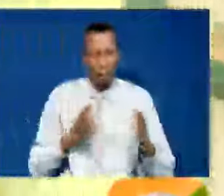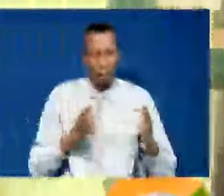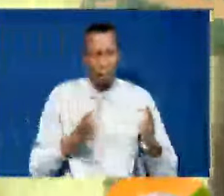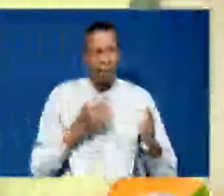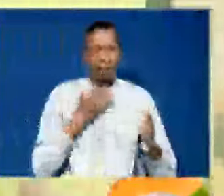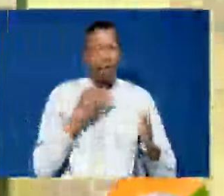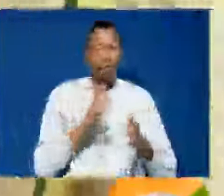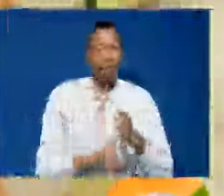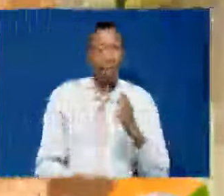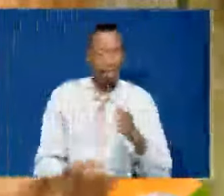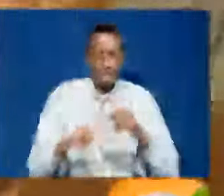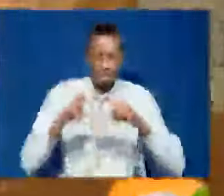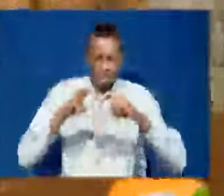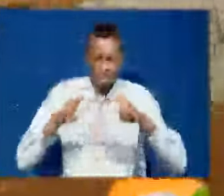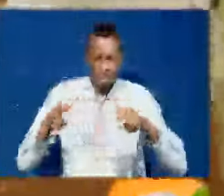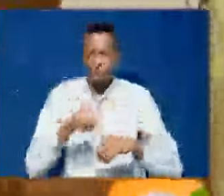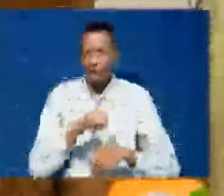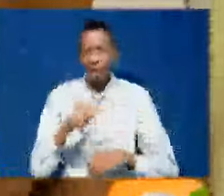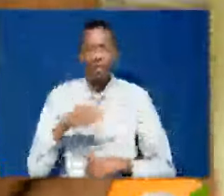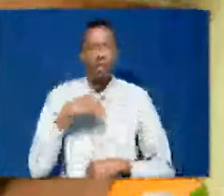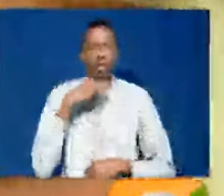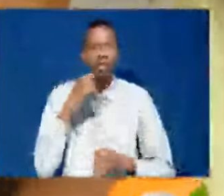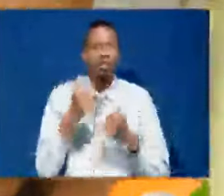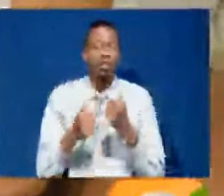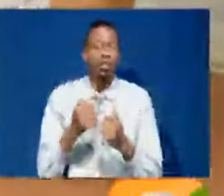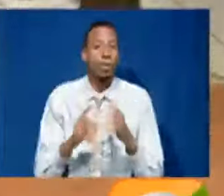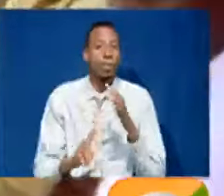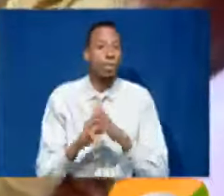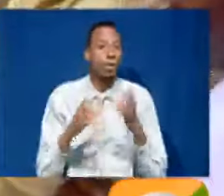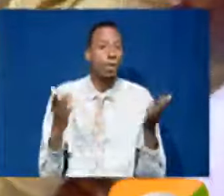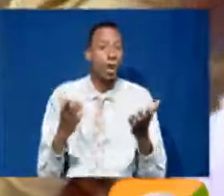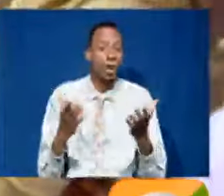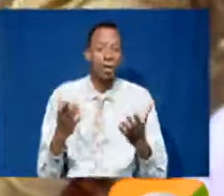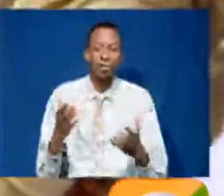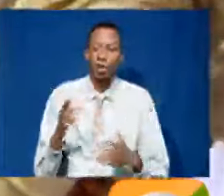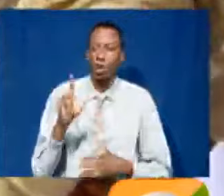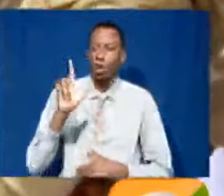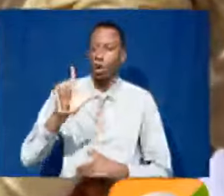investigate yet another death that has occurred at an Airbnb.